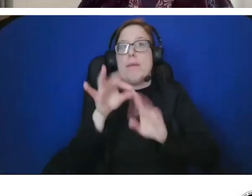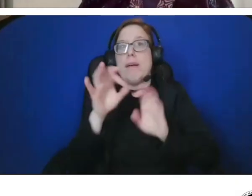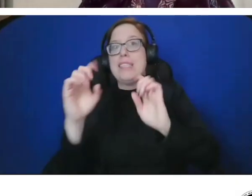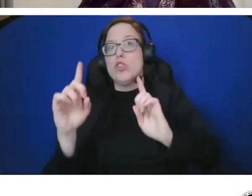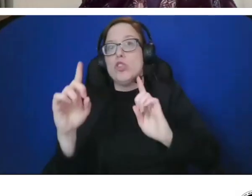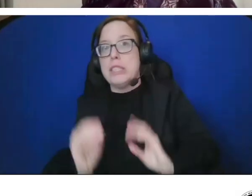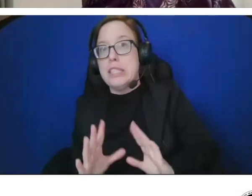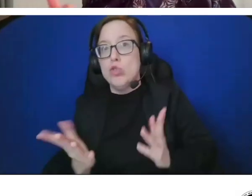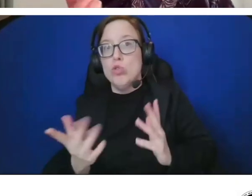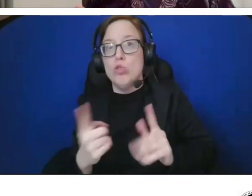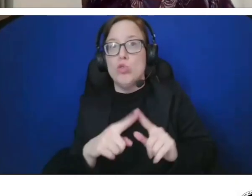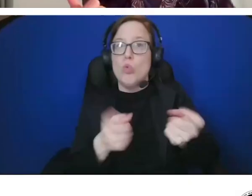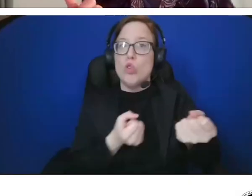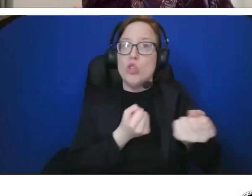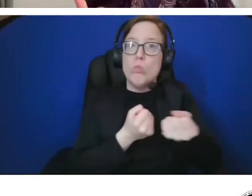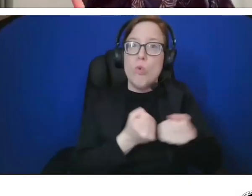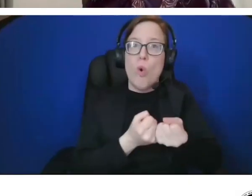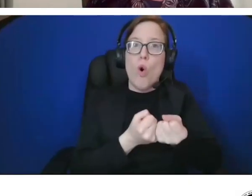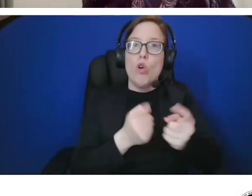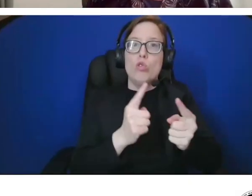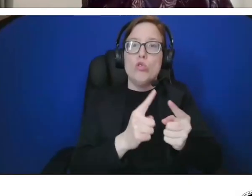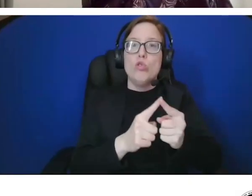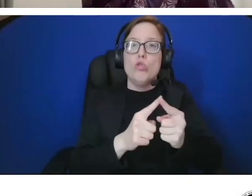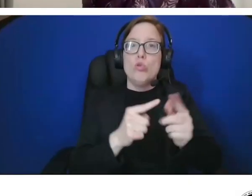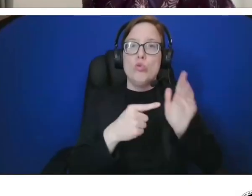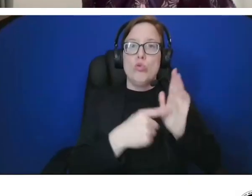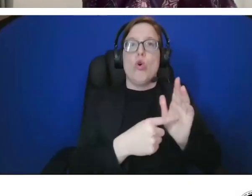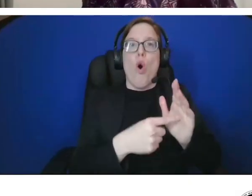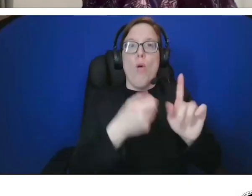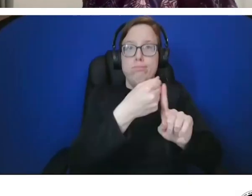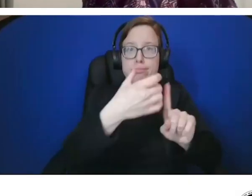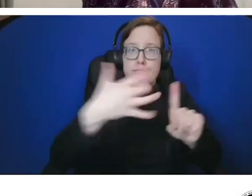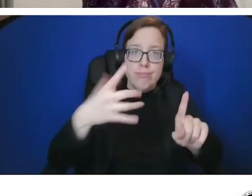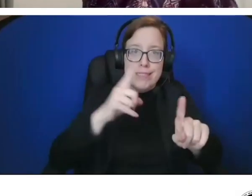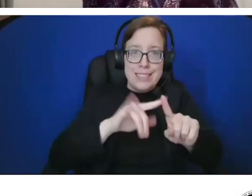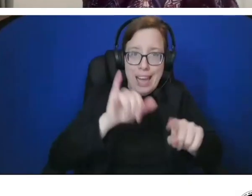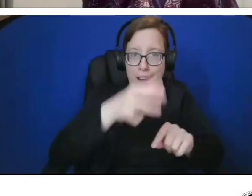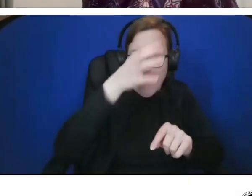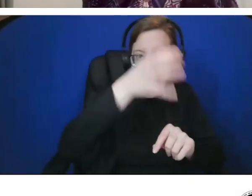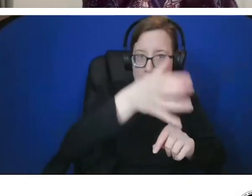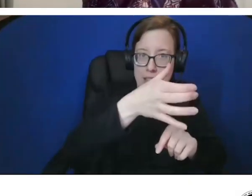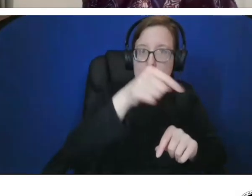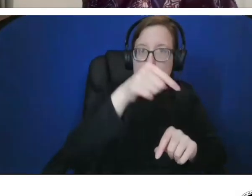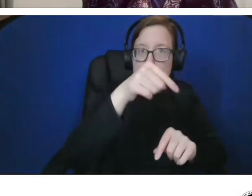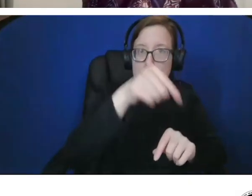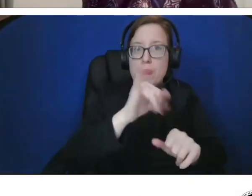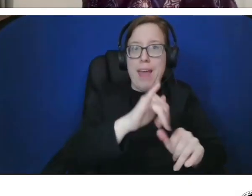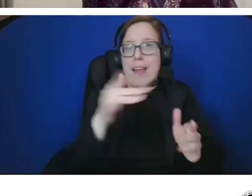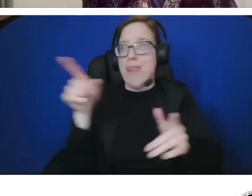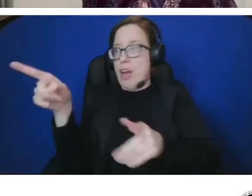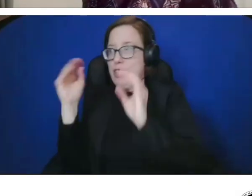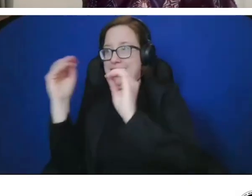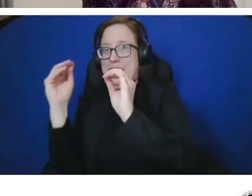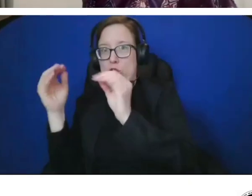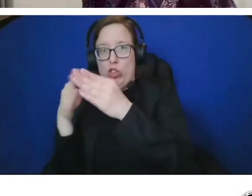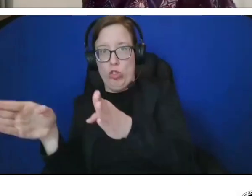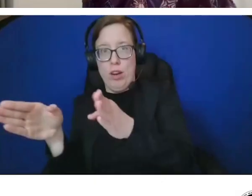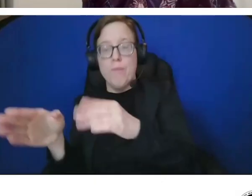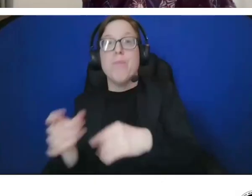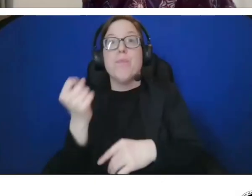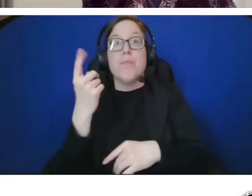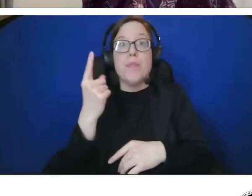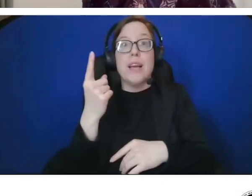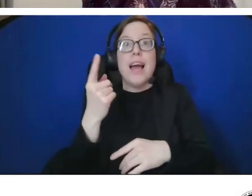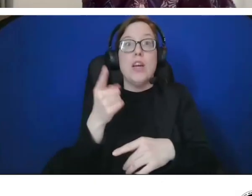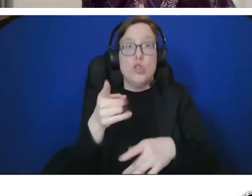special educator to support or back up comprehension of what's being taught in the general education curriculum